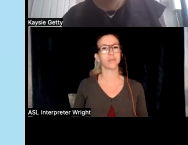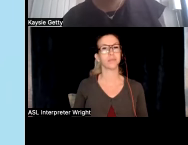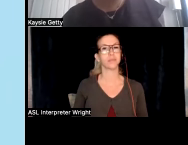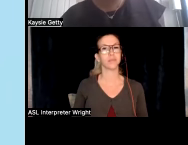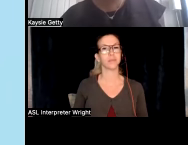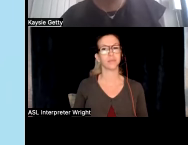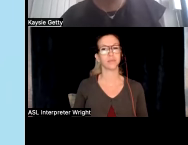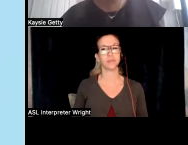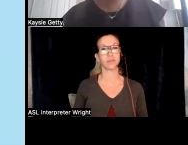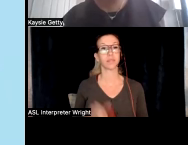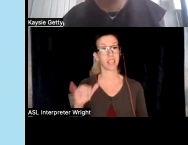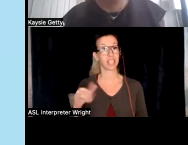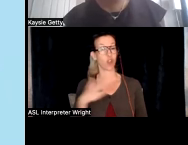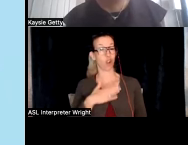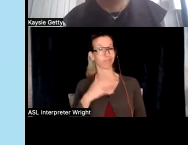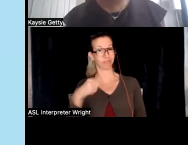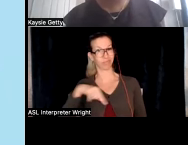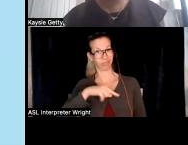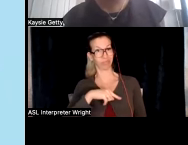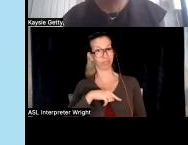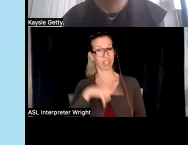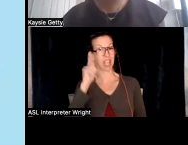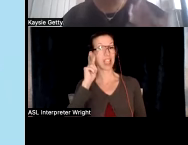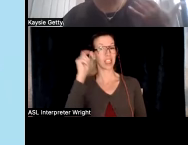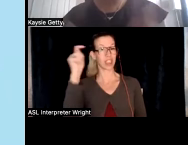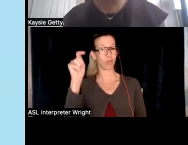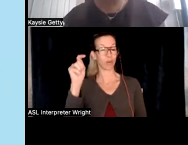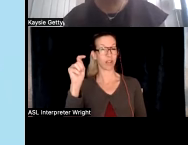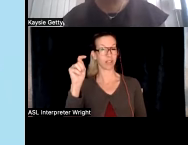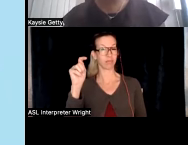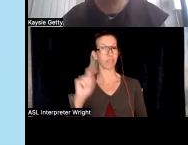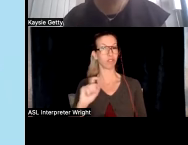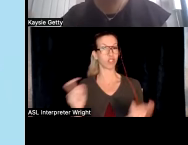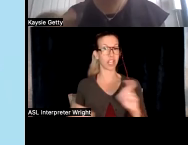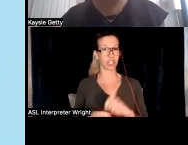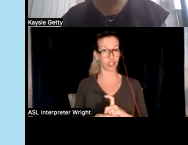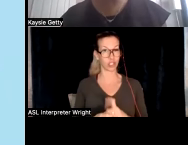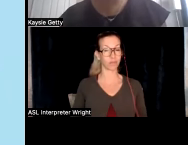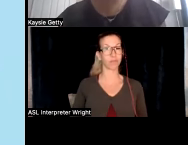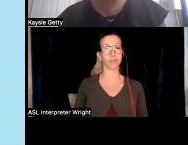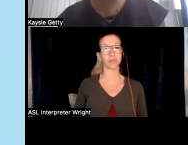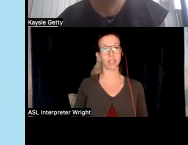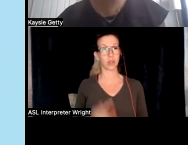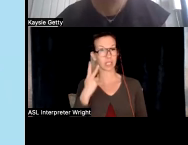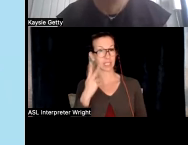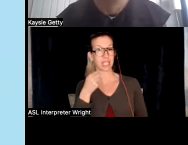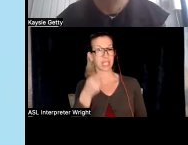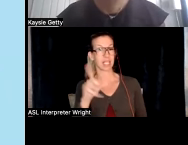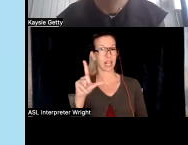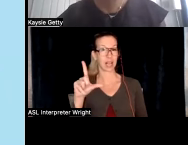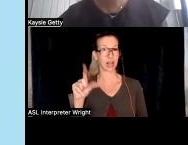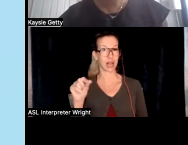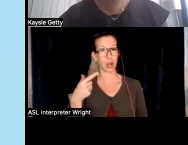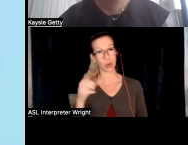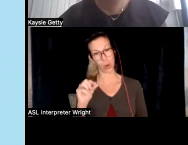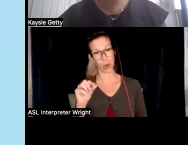So this is our theory of change for You Thrive. And so as you can see, our logo is like a leaf logo. And